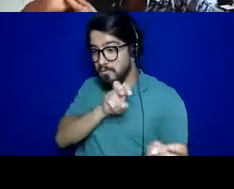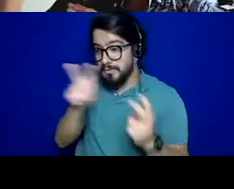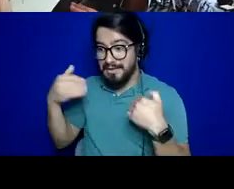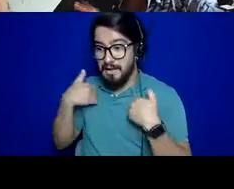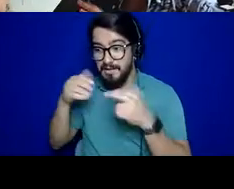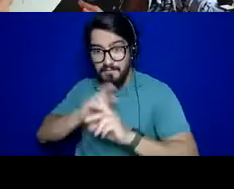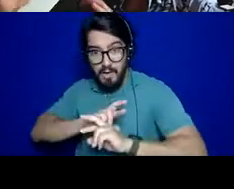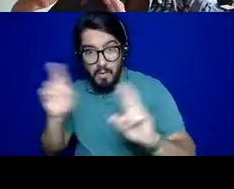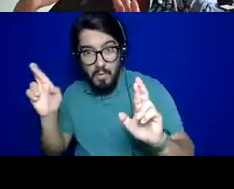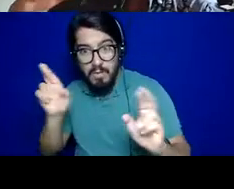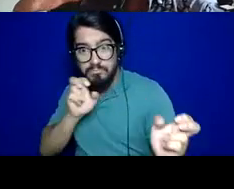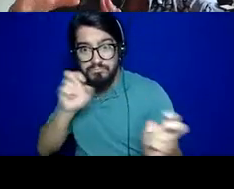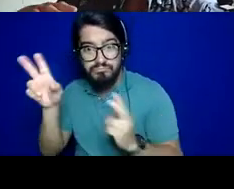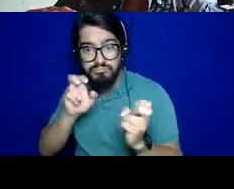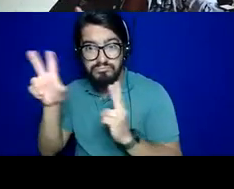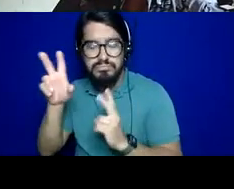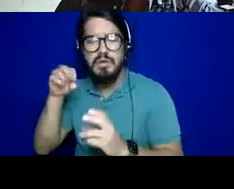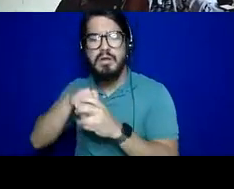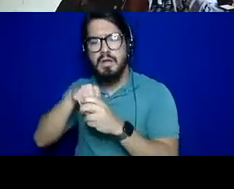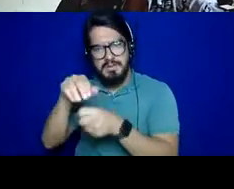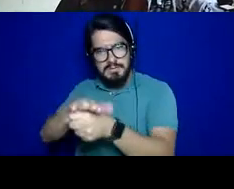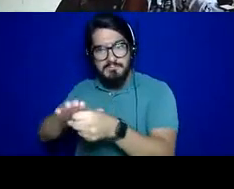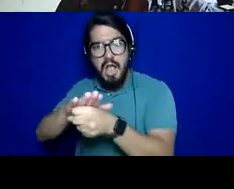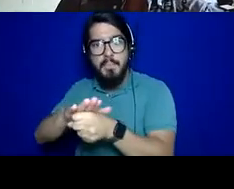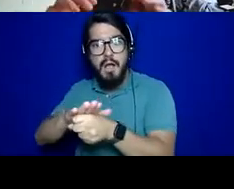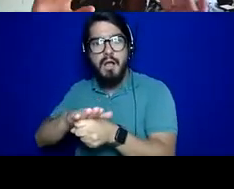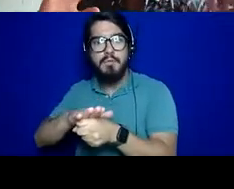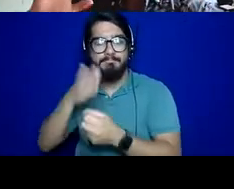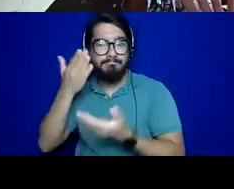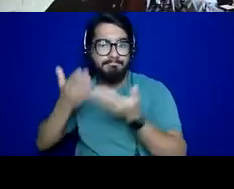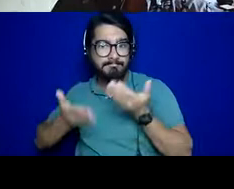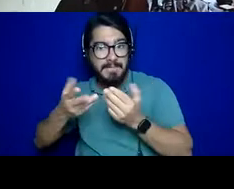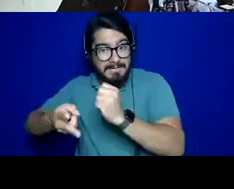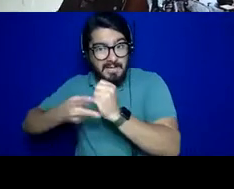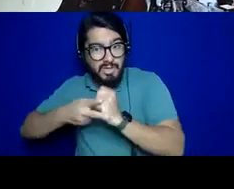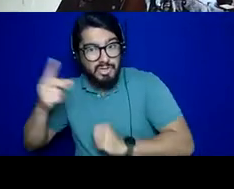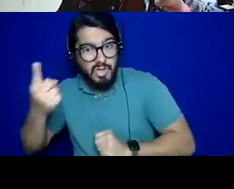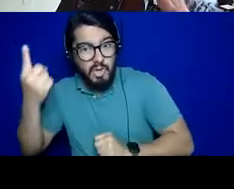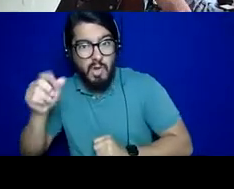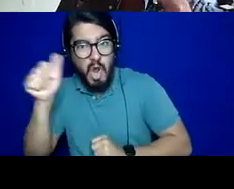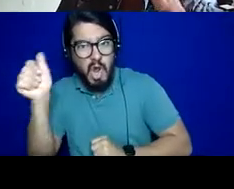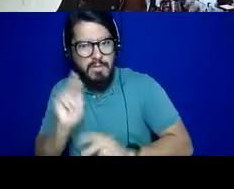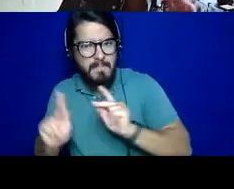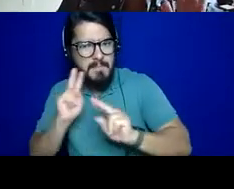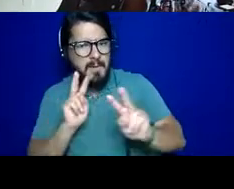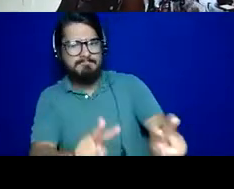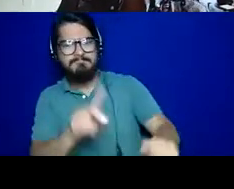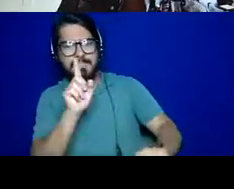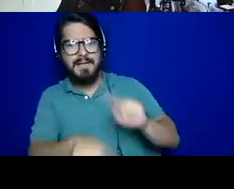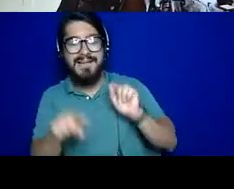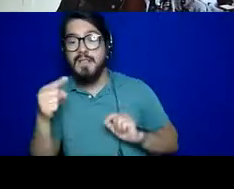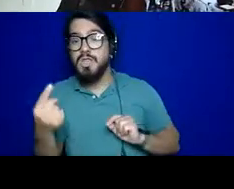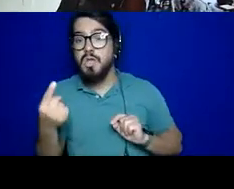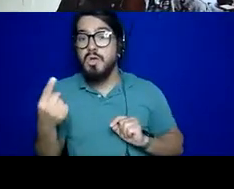it might get uploaded to the platform and the platform itself might read that or store it somewhere, but most other users won't be able to see it unless I enable